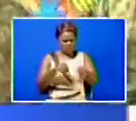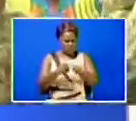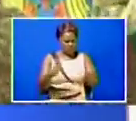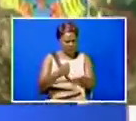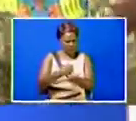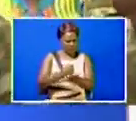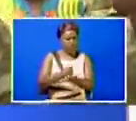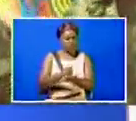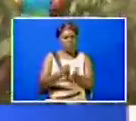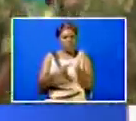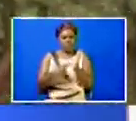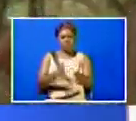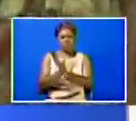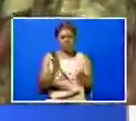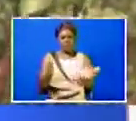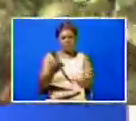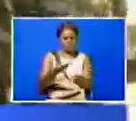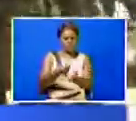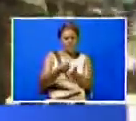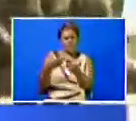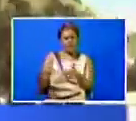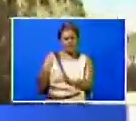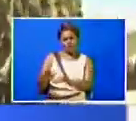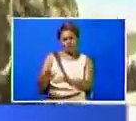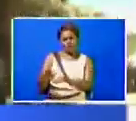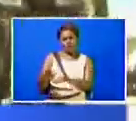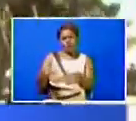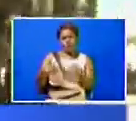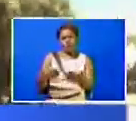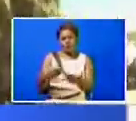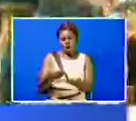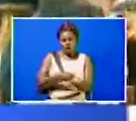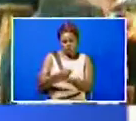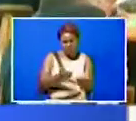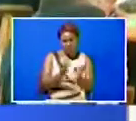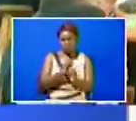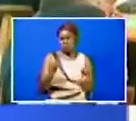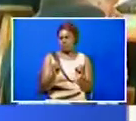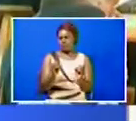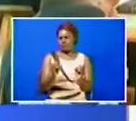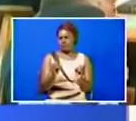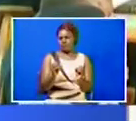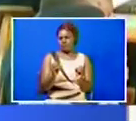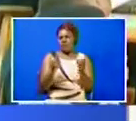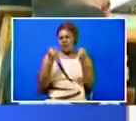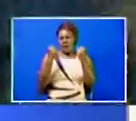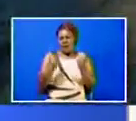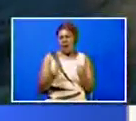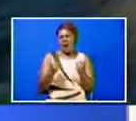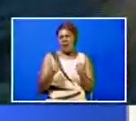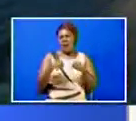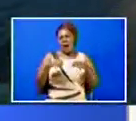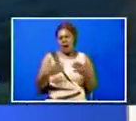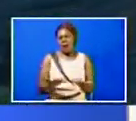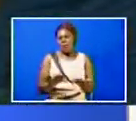audit reports show public funds have been lost or no procurement took place, just what makes it so hard for convictions